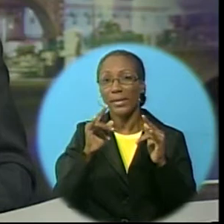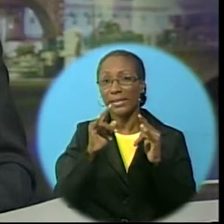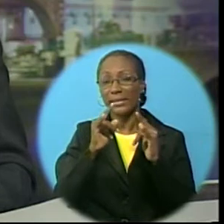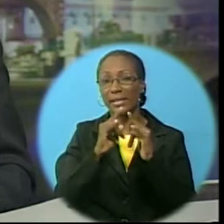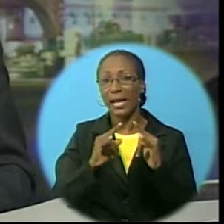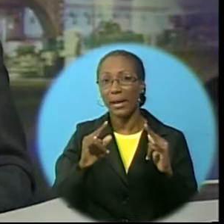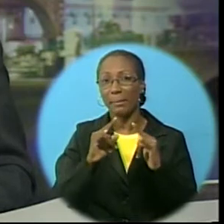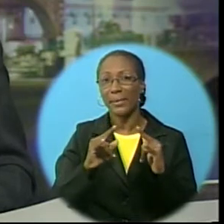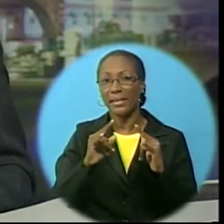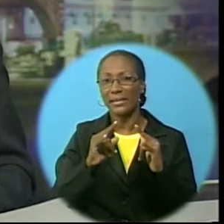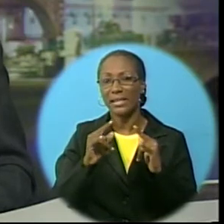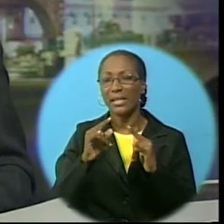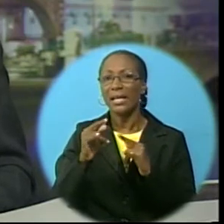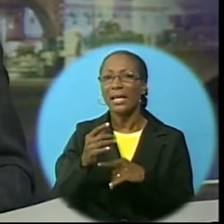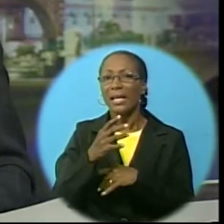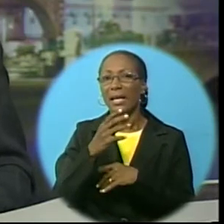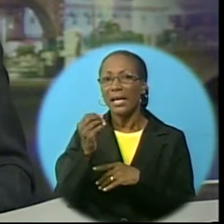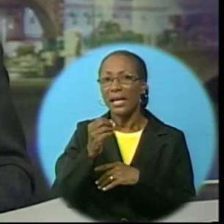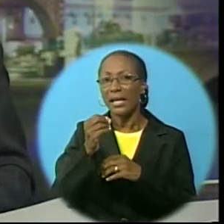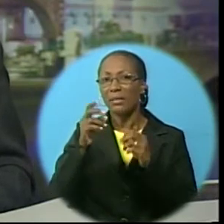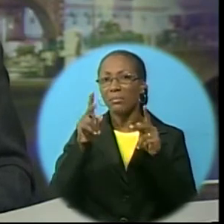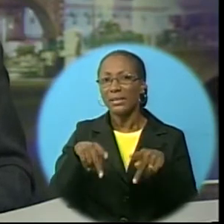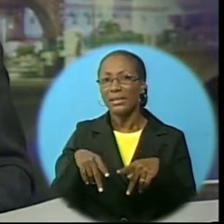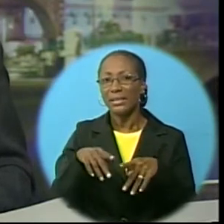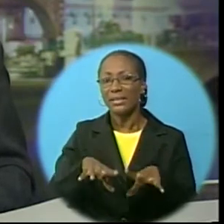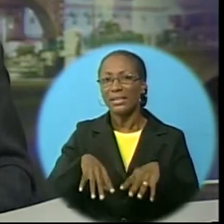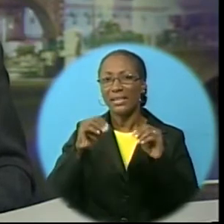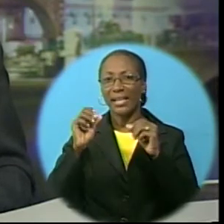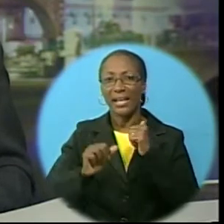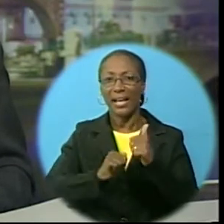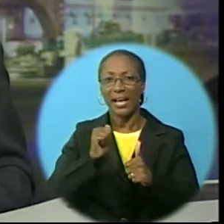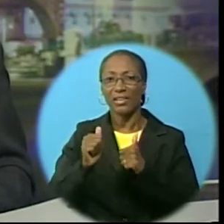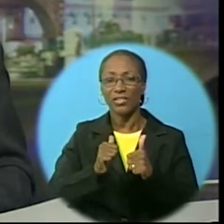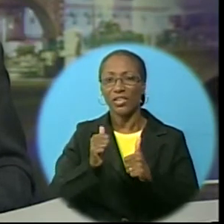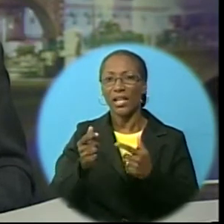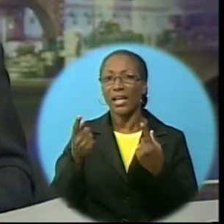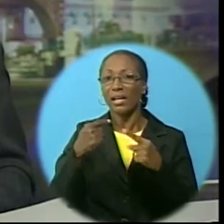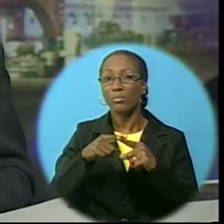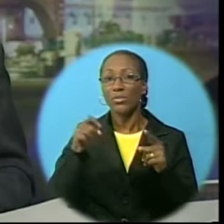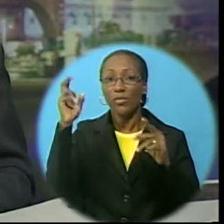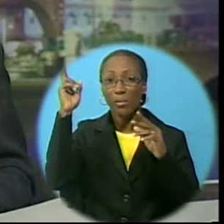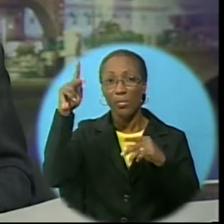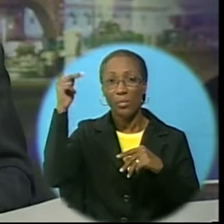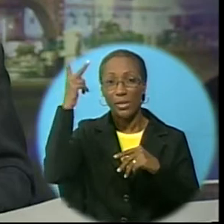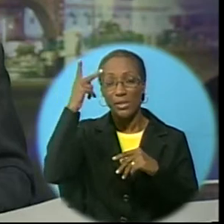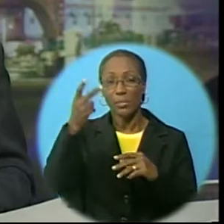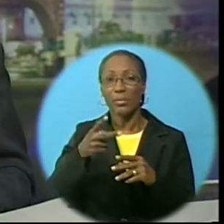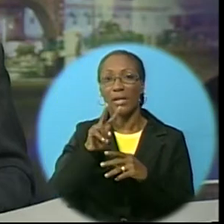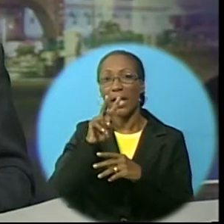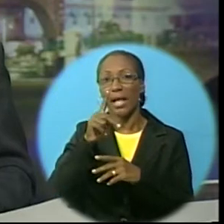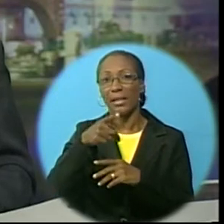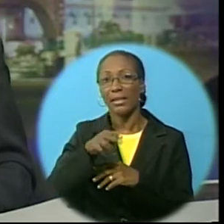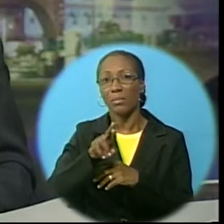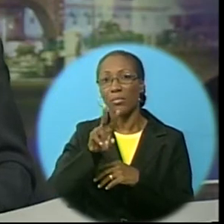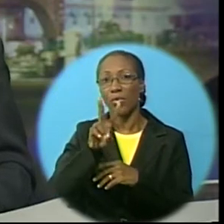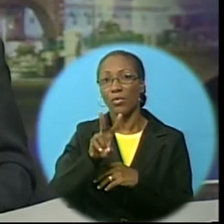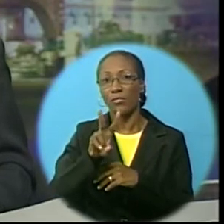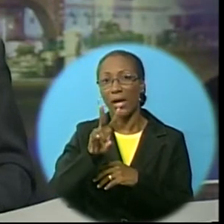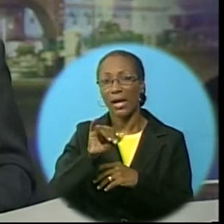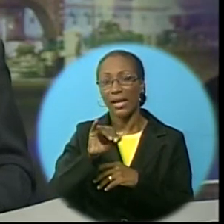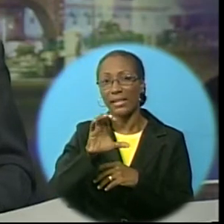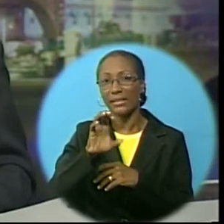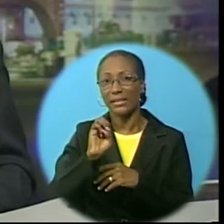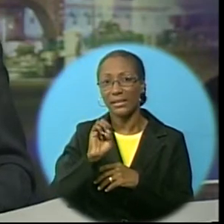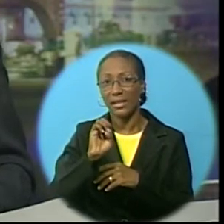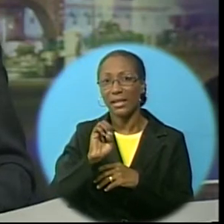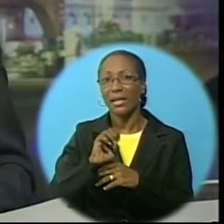response to the tough economic times, officials there are taking action. It comes as the principal and pro-vice chancellor has been talking